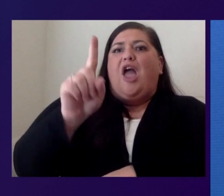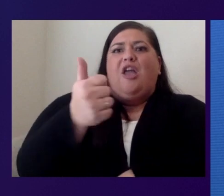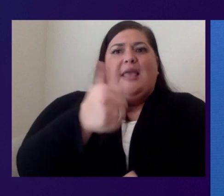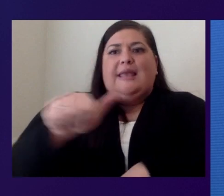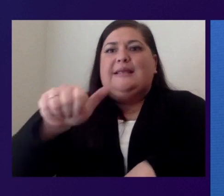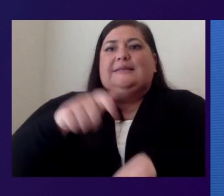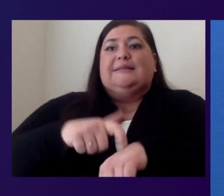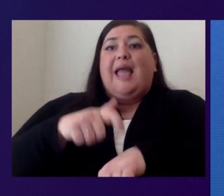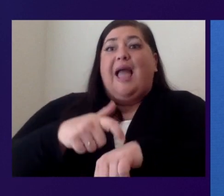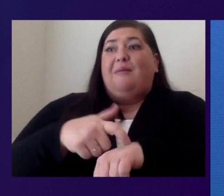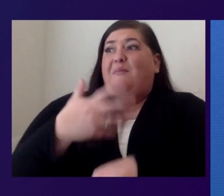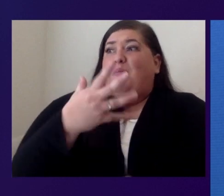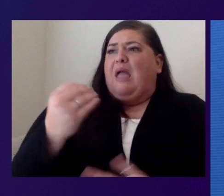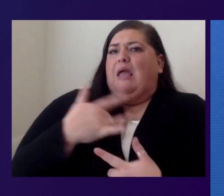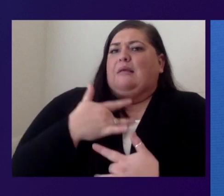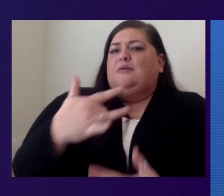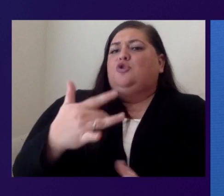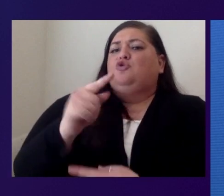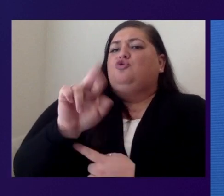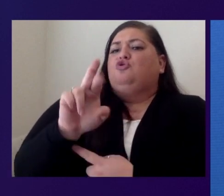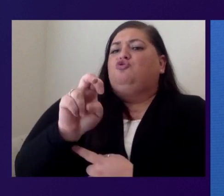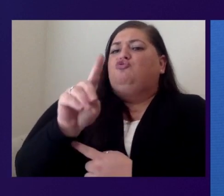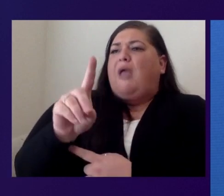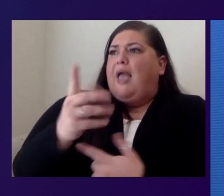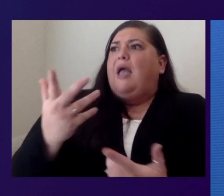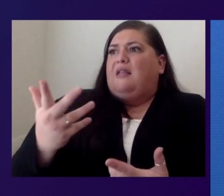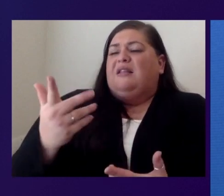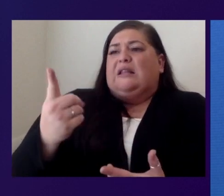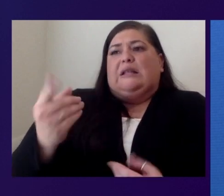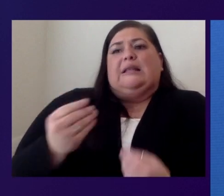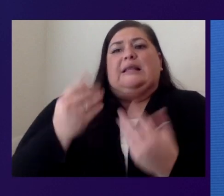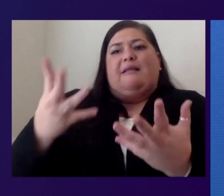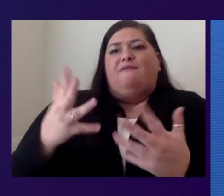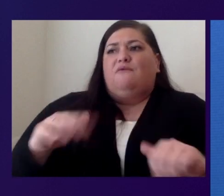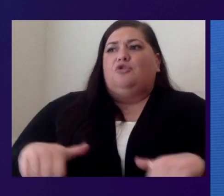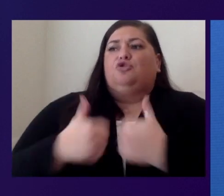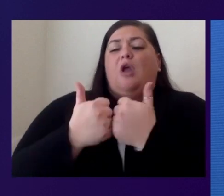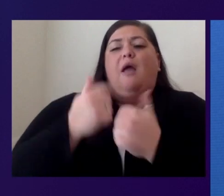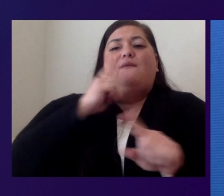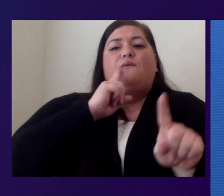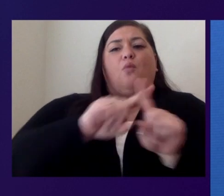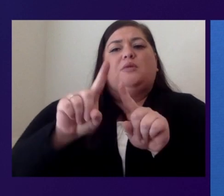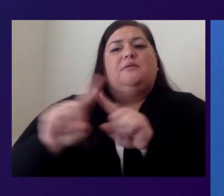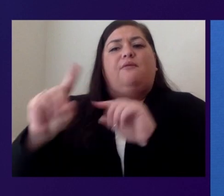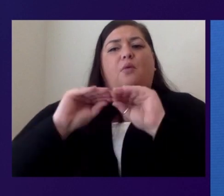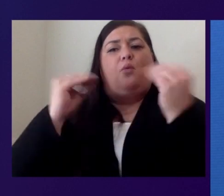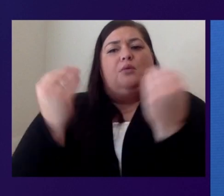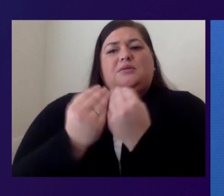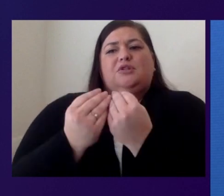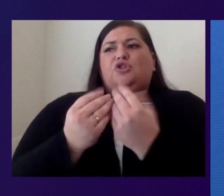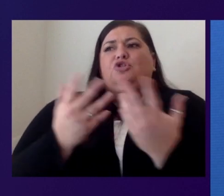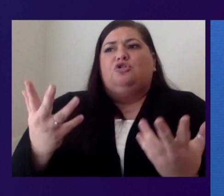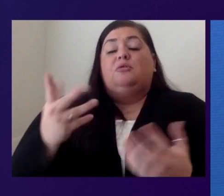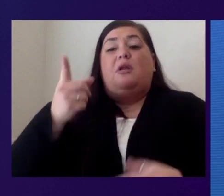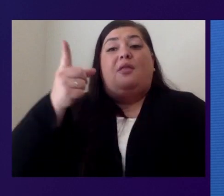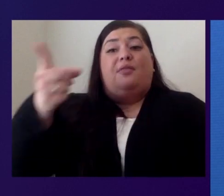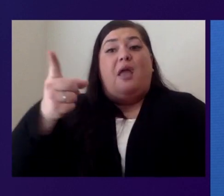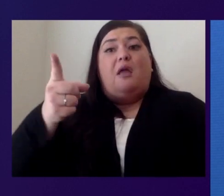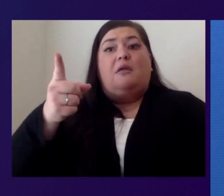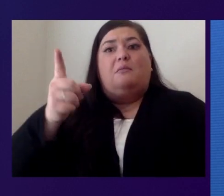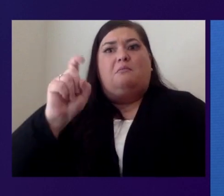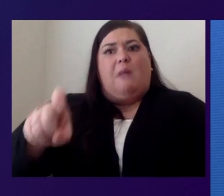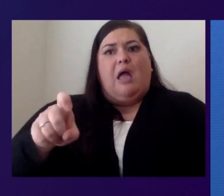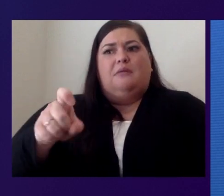present a great challenge for organizations, as now IT administrators, they not only have to manage